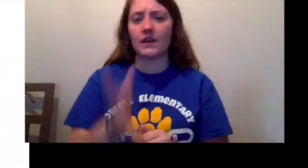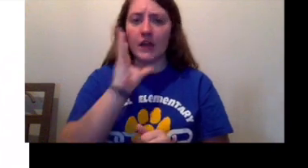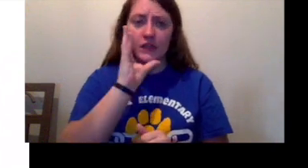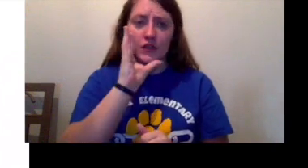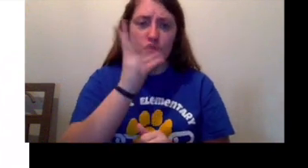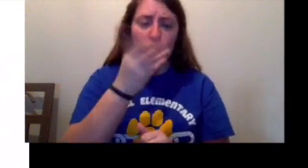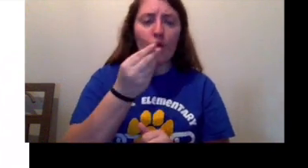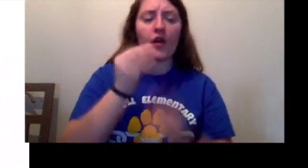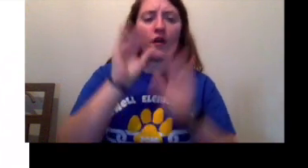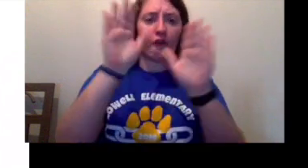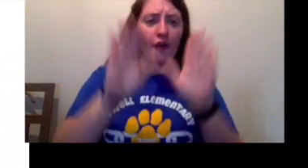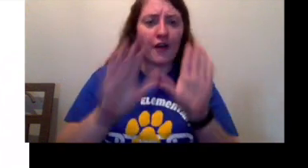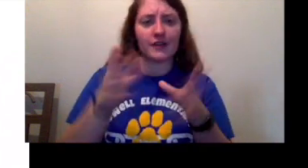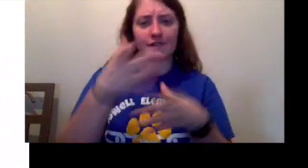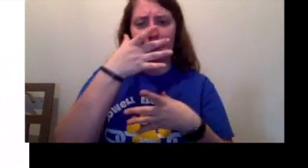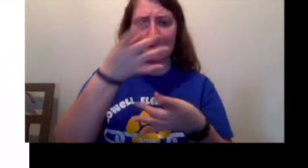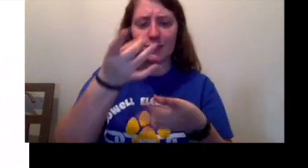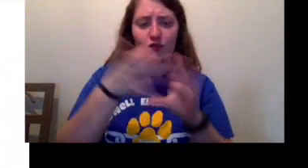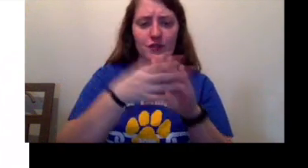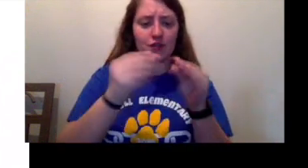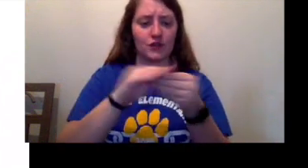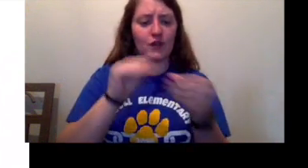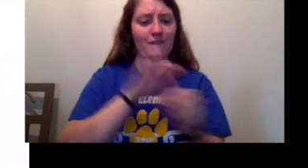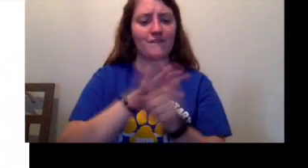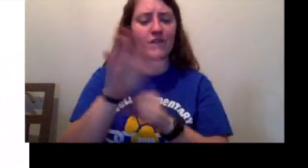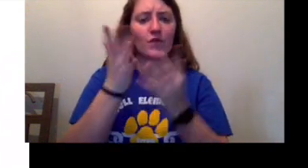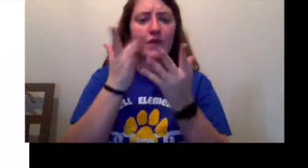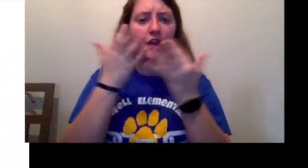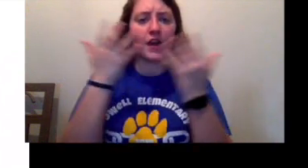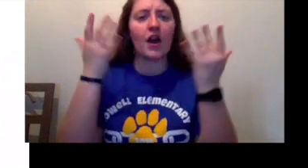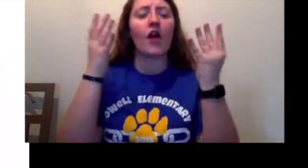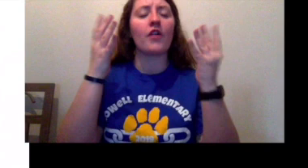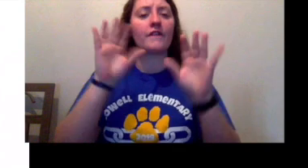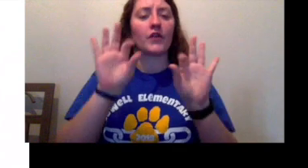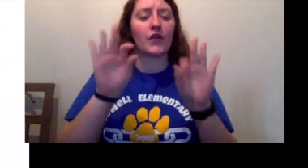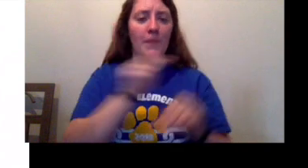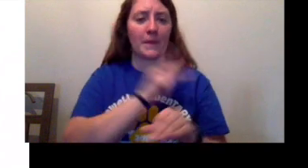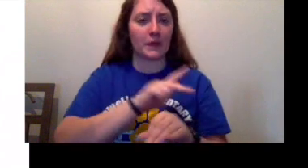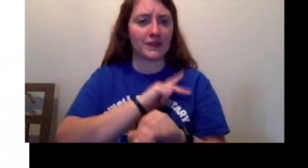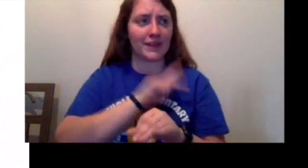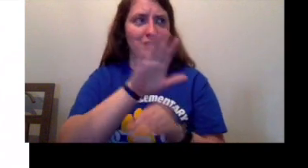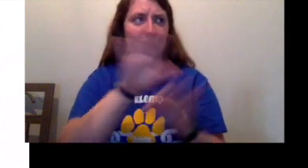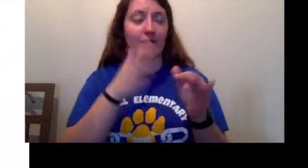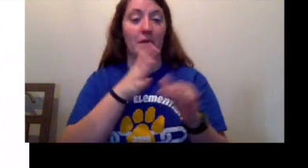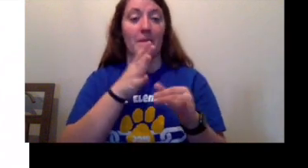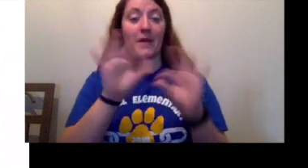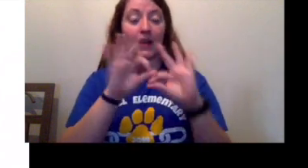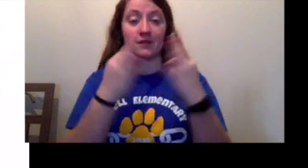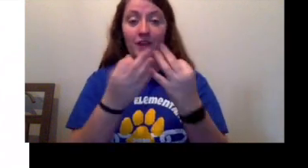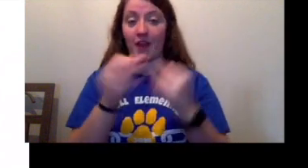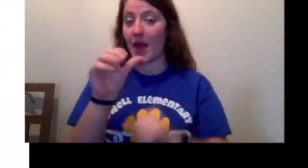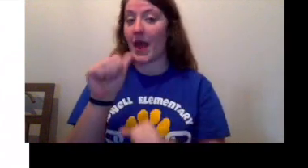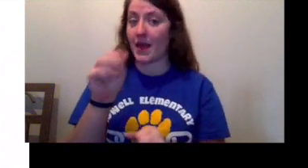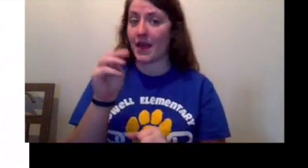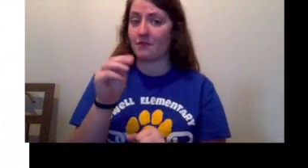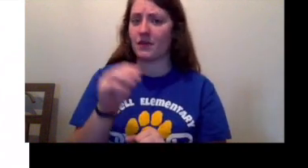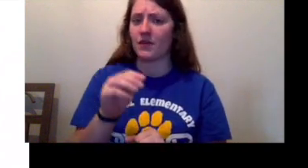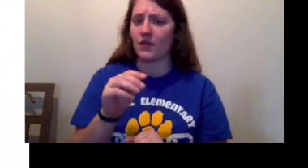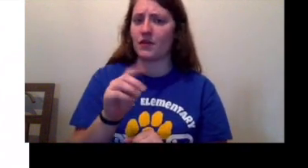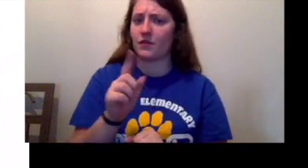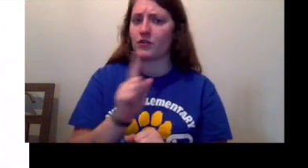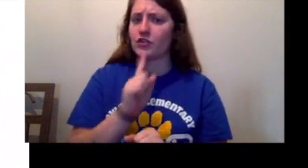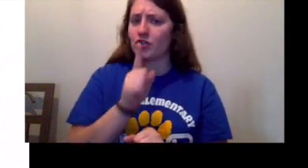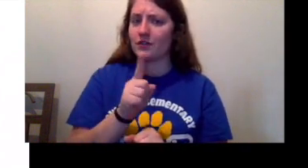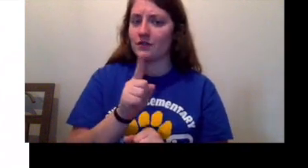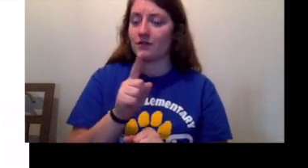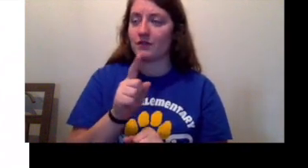stories filled with the colorful personalities of her mother's family. And Anne-Marie was quite certain, though,